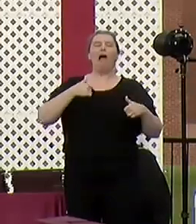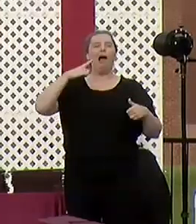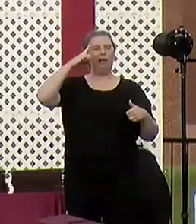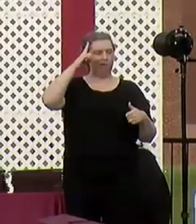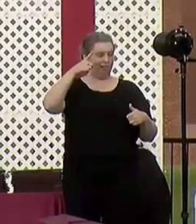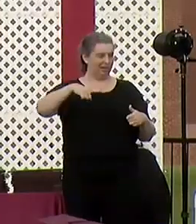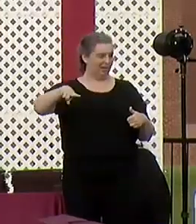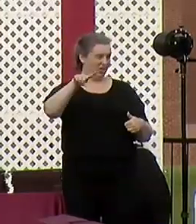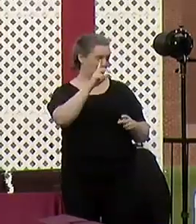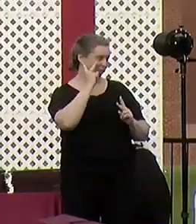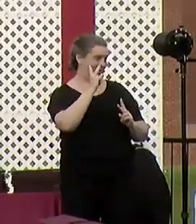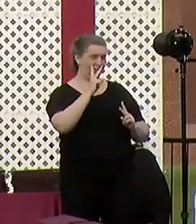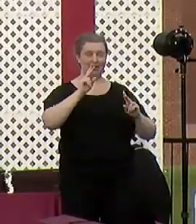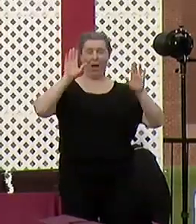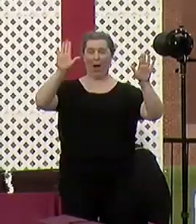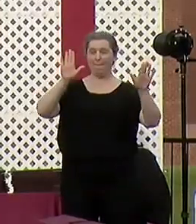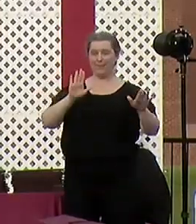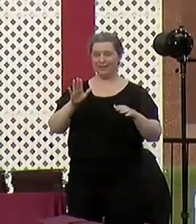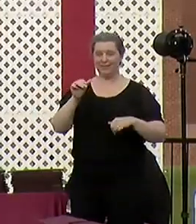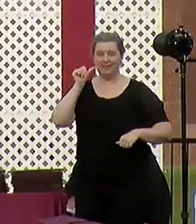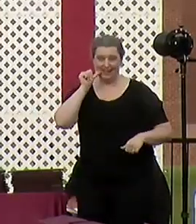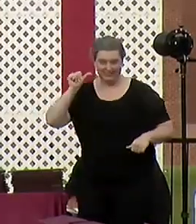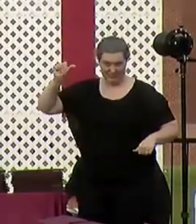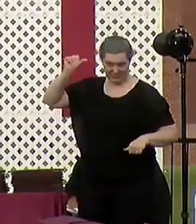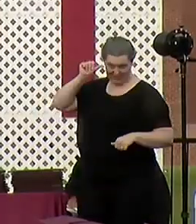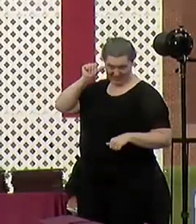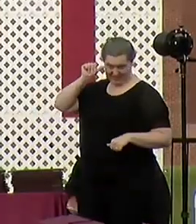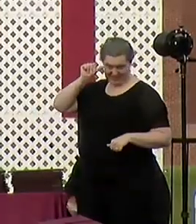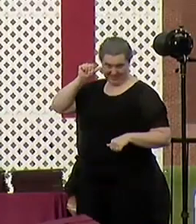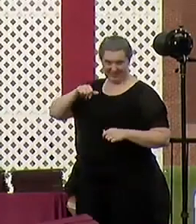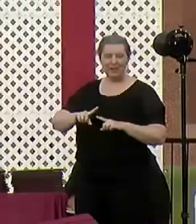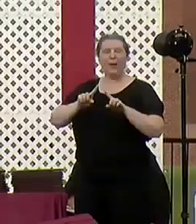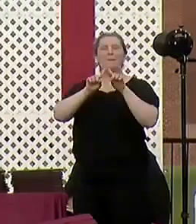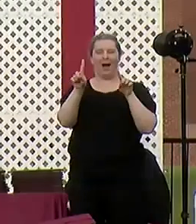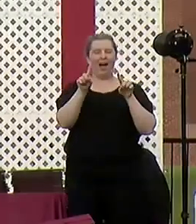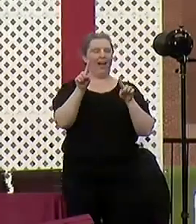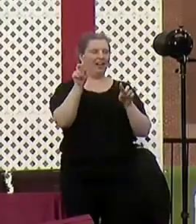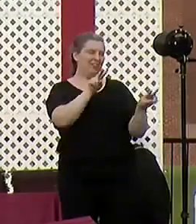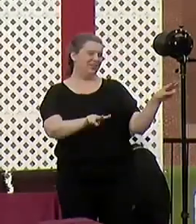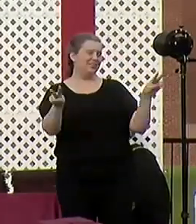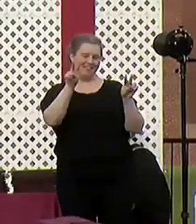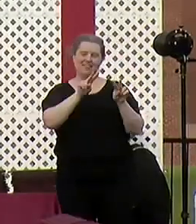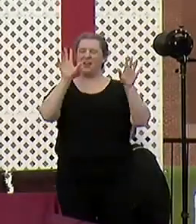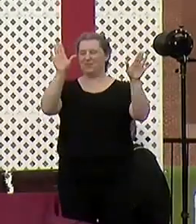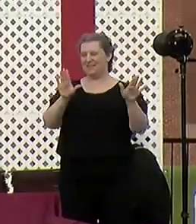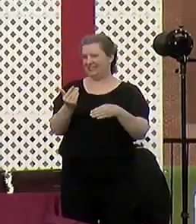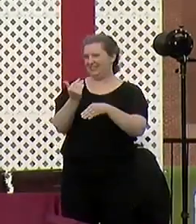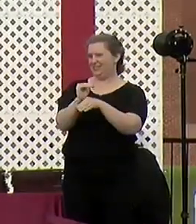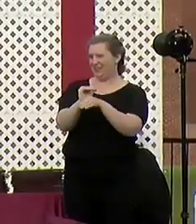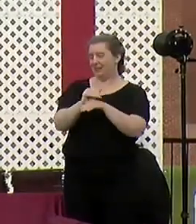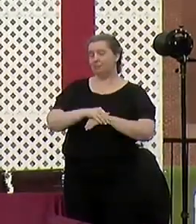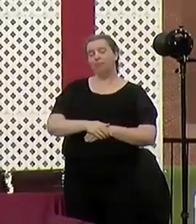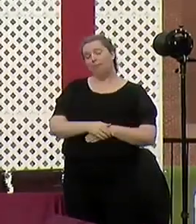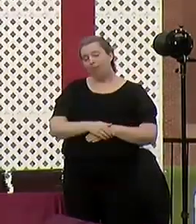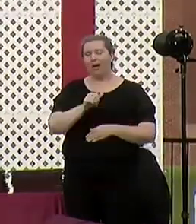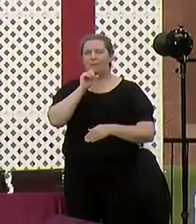that you all looked amazing last night, but you also look amazing tonight. I'm not sure